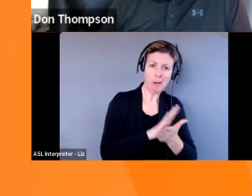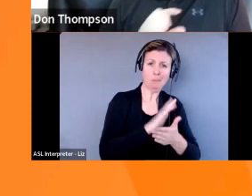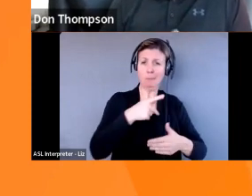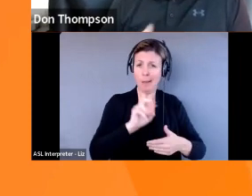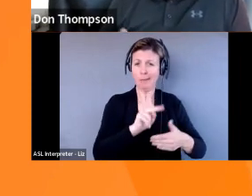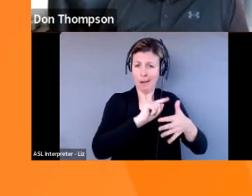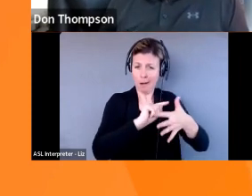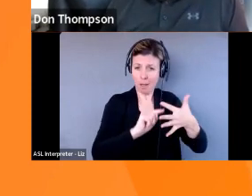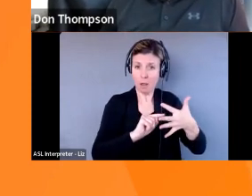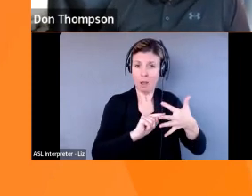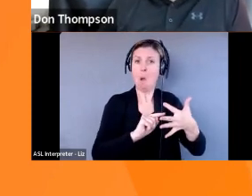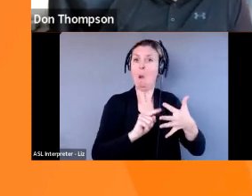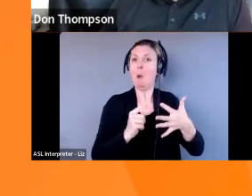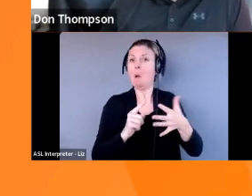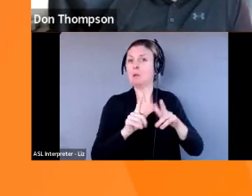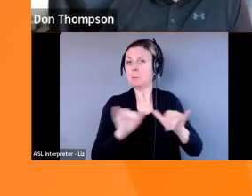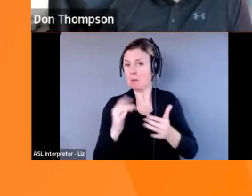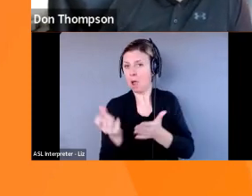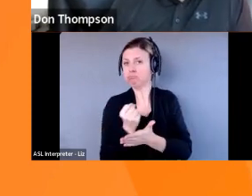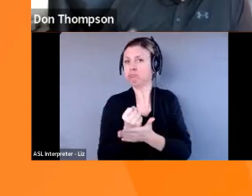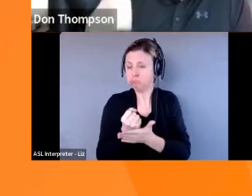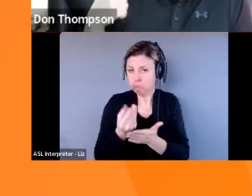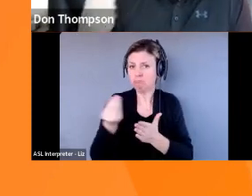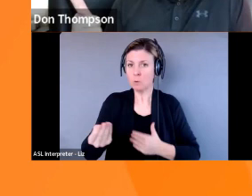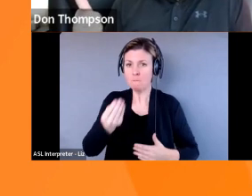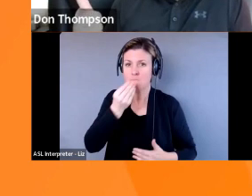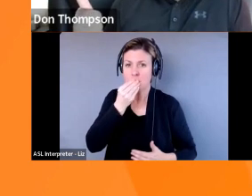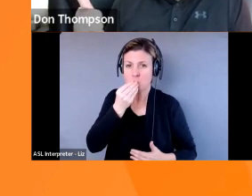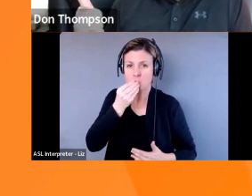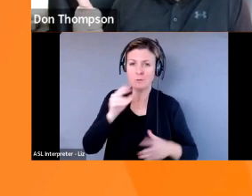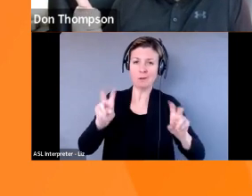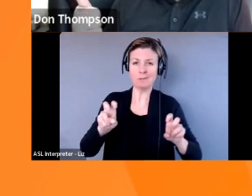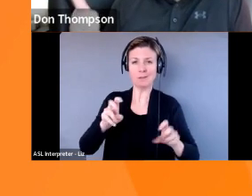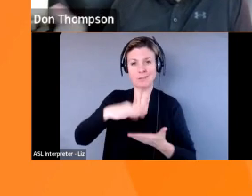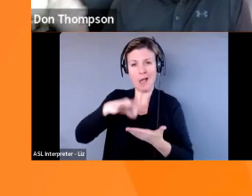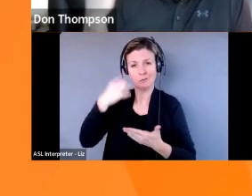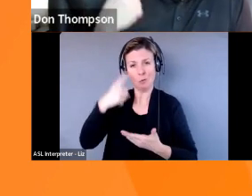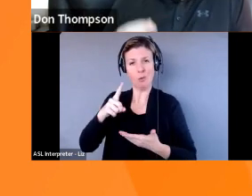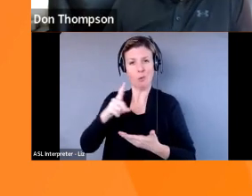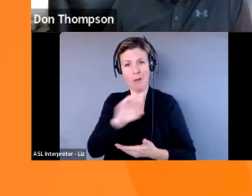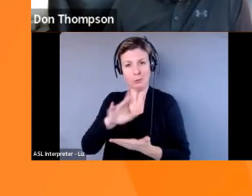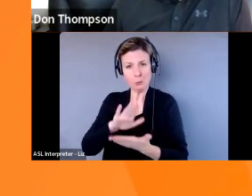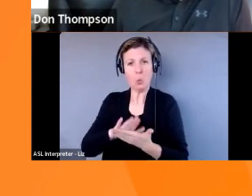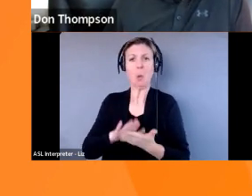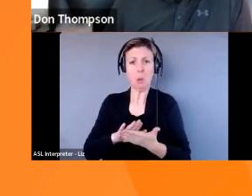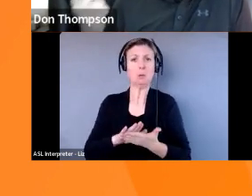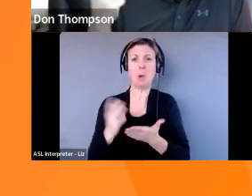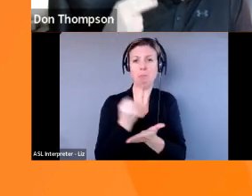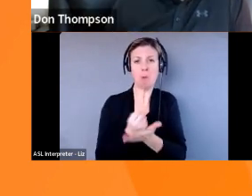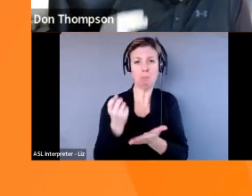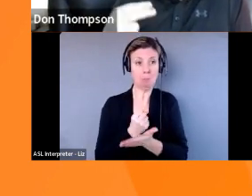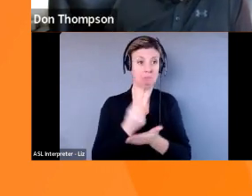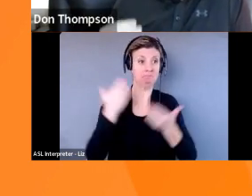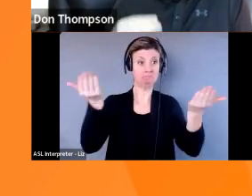opportunity for that same customer journey that we should exploit. They're Prime members already. They trust the pricing.